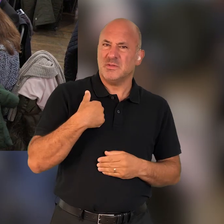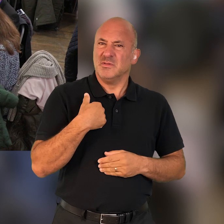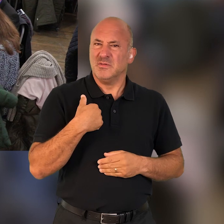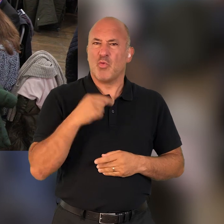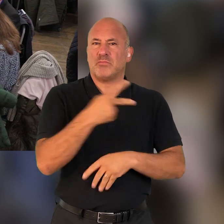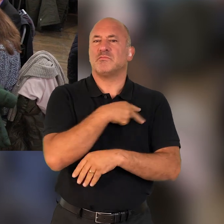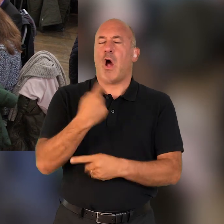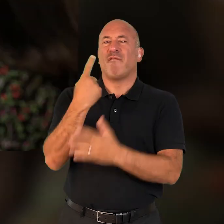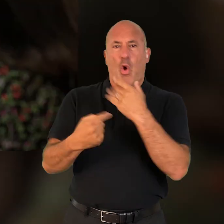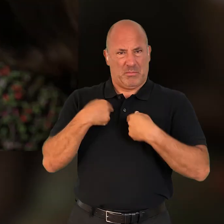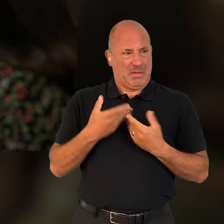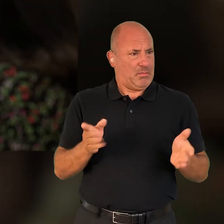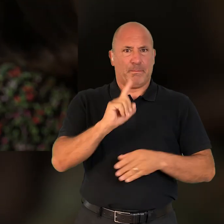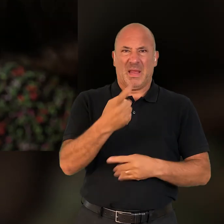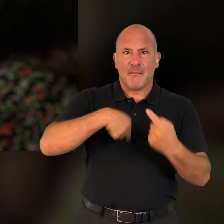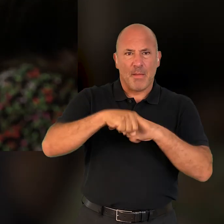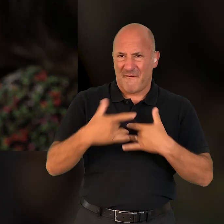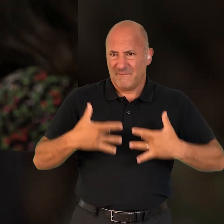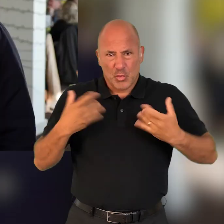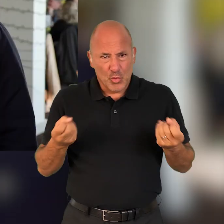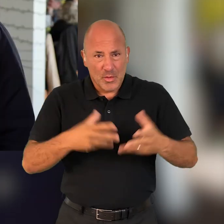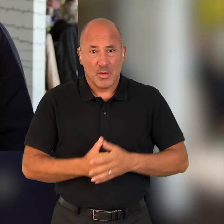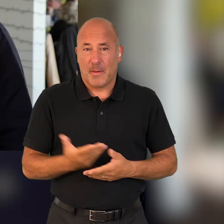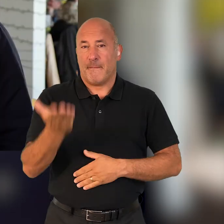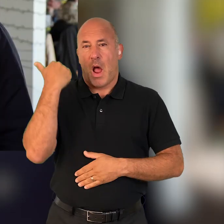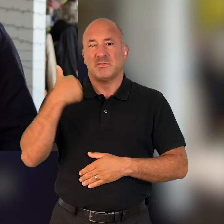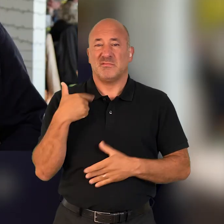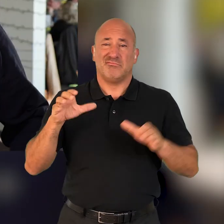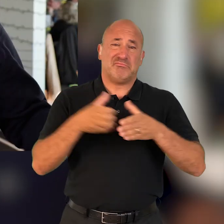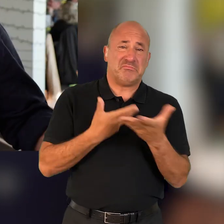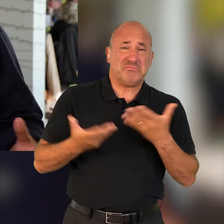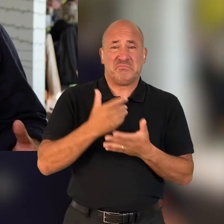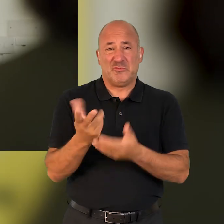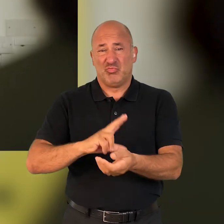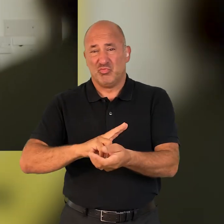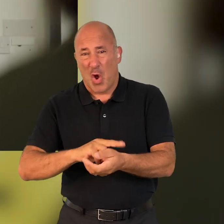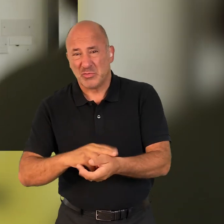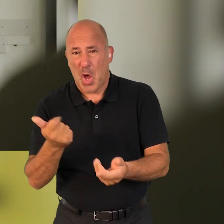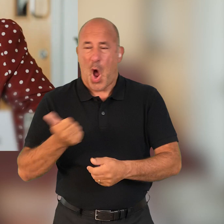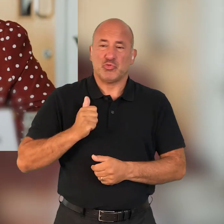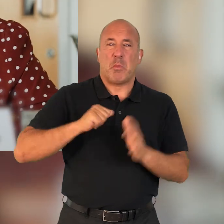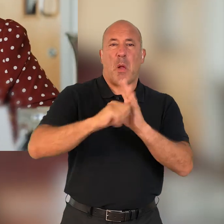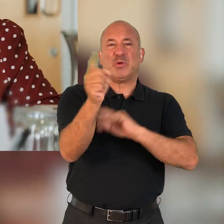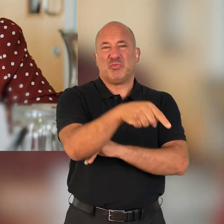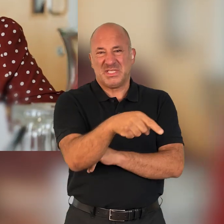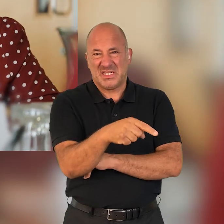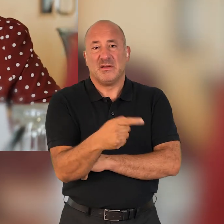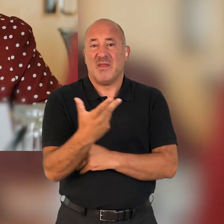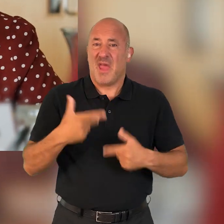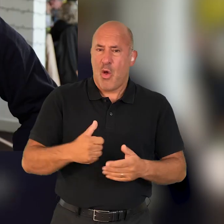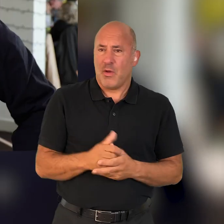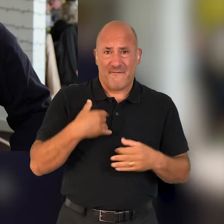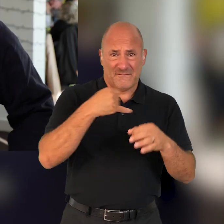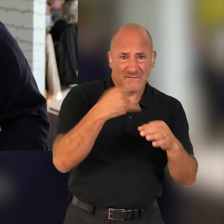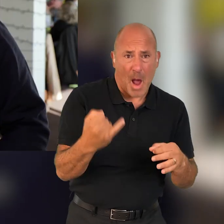included as the public, and my opinion feels heard. In the past, I'll be sitting with a group of doctors who would assume what the problem is, whereas in this